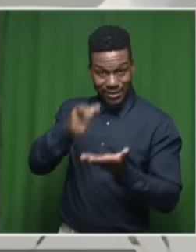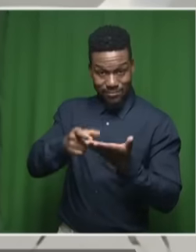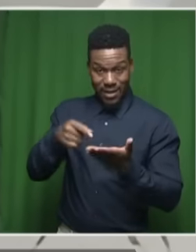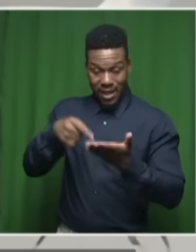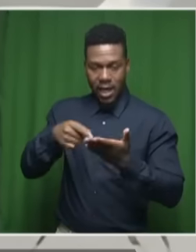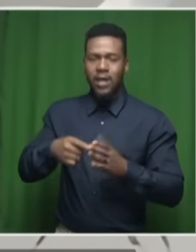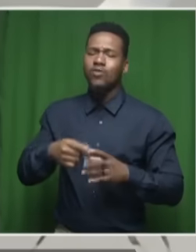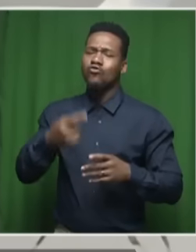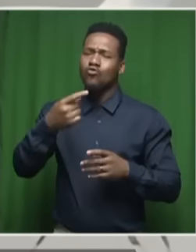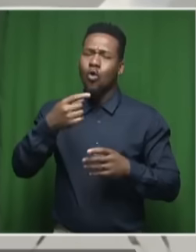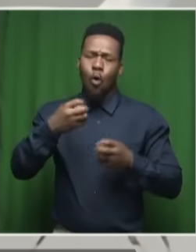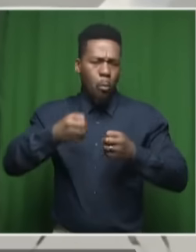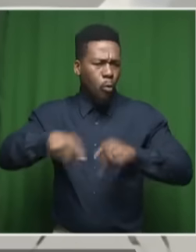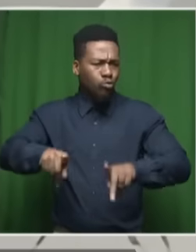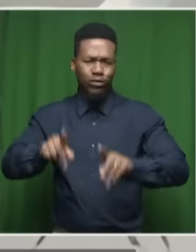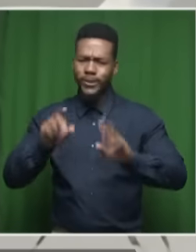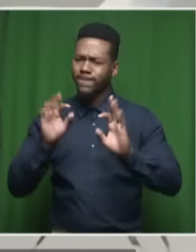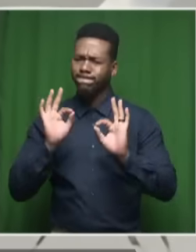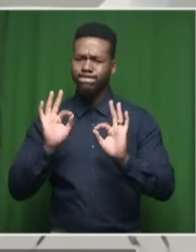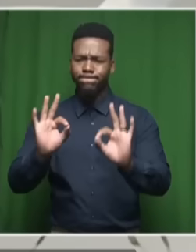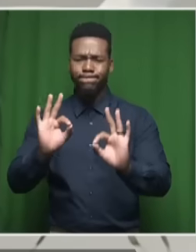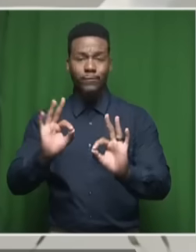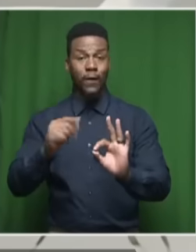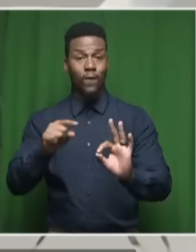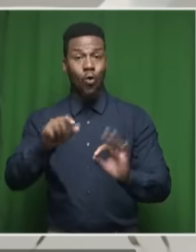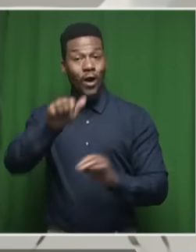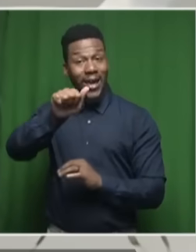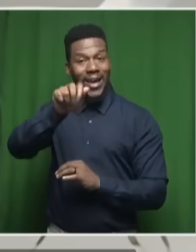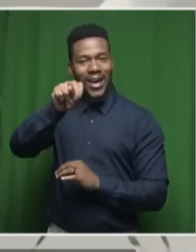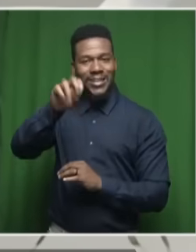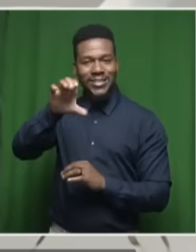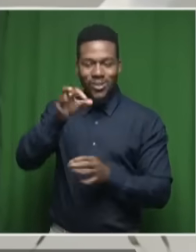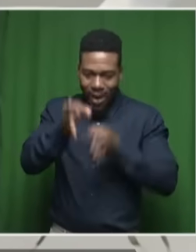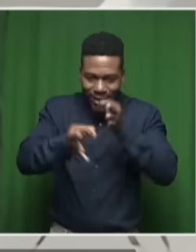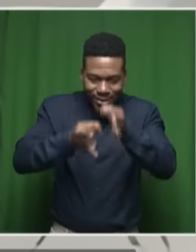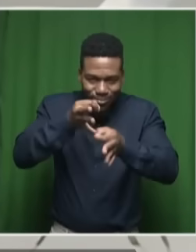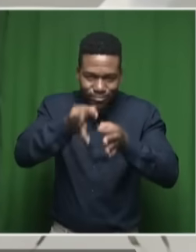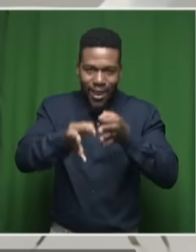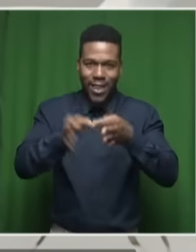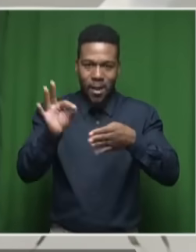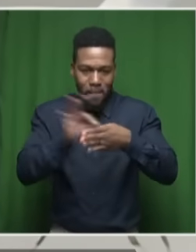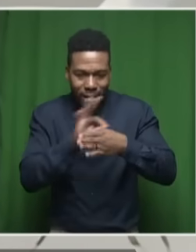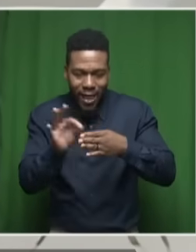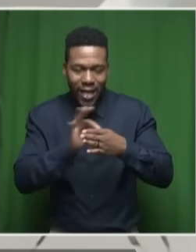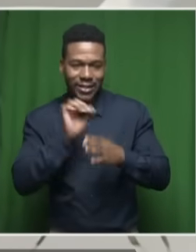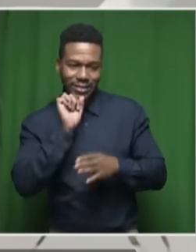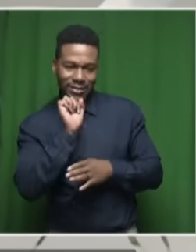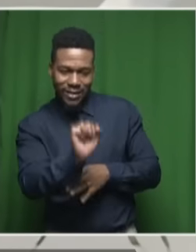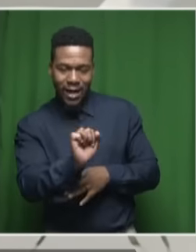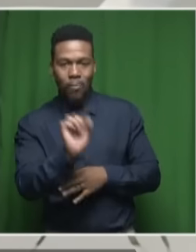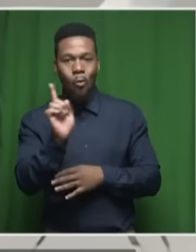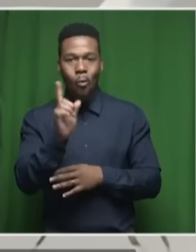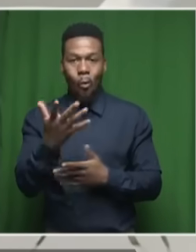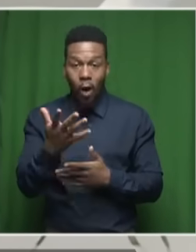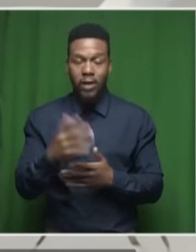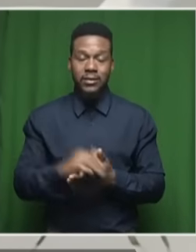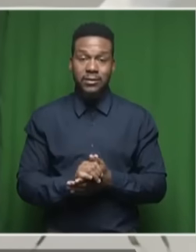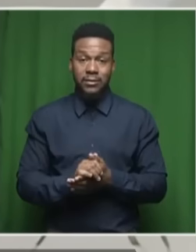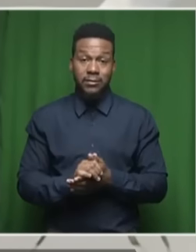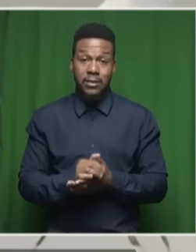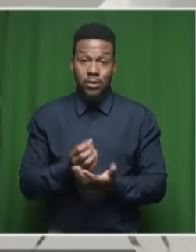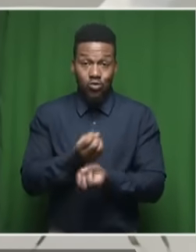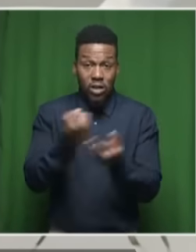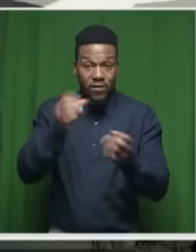the ANC to explain their plans for all of us, and indeed, what is it that they can bring to South